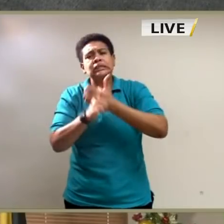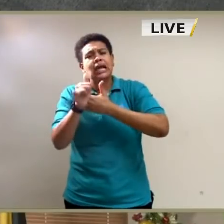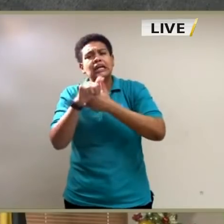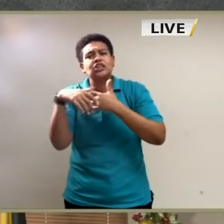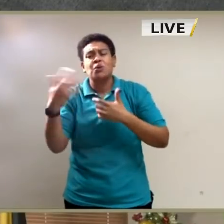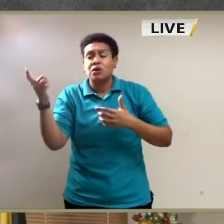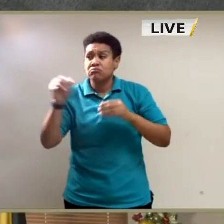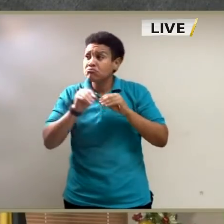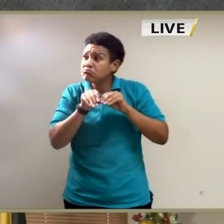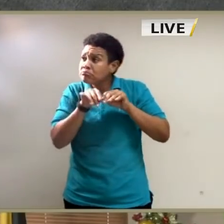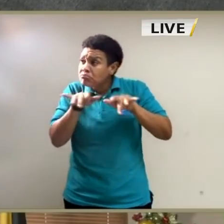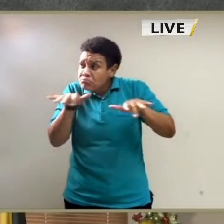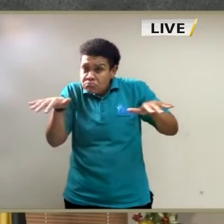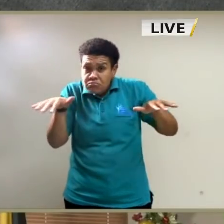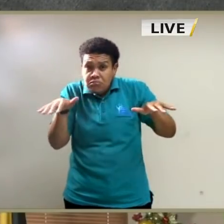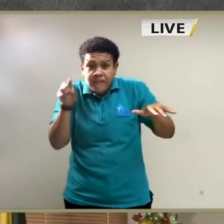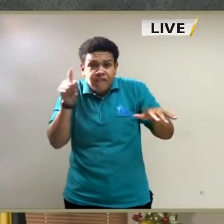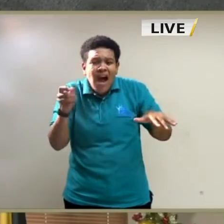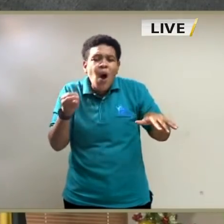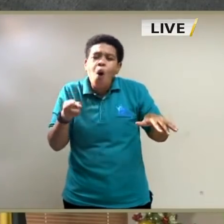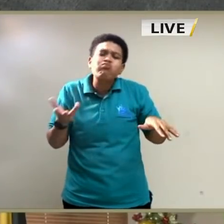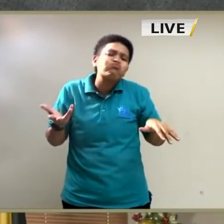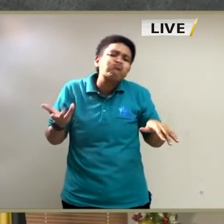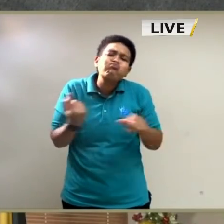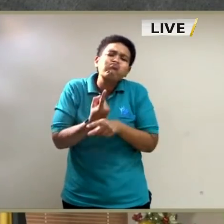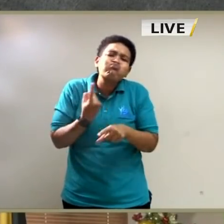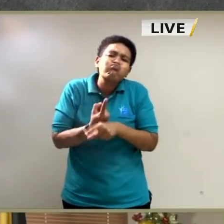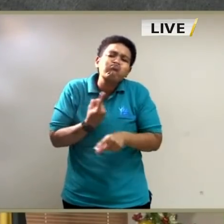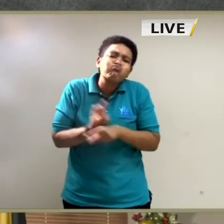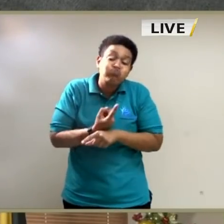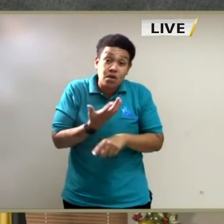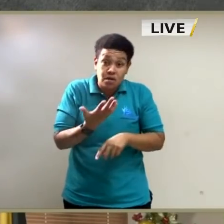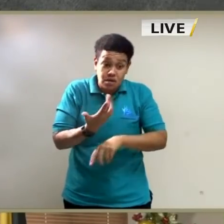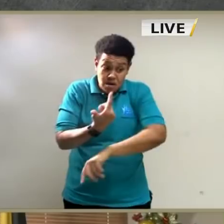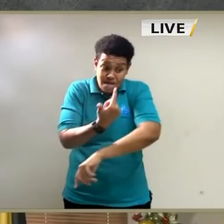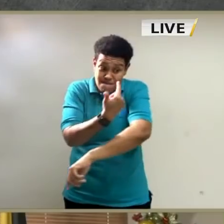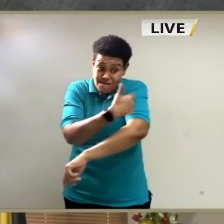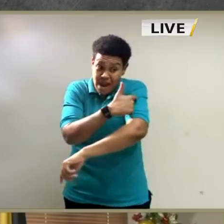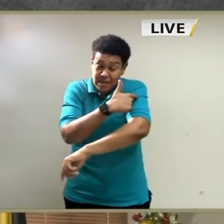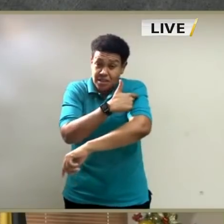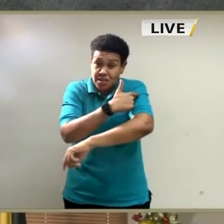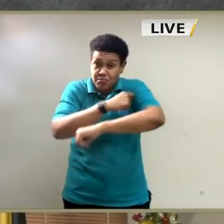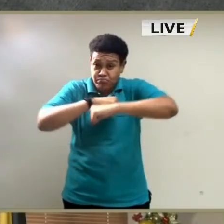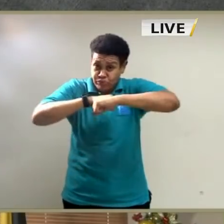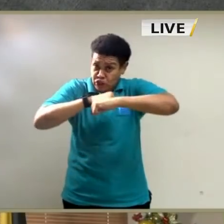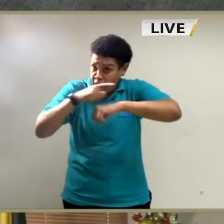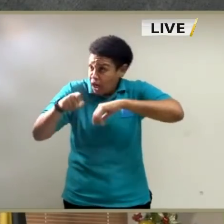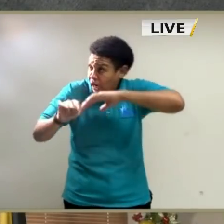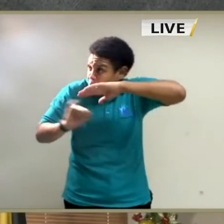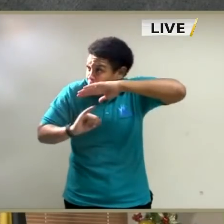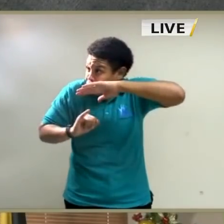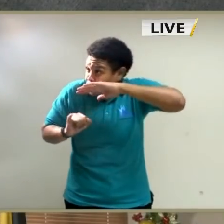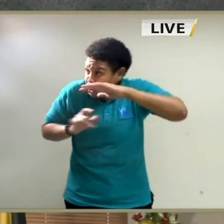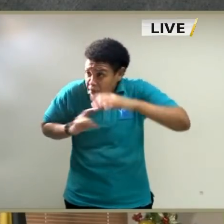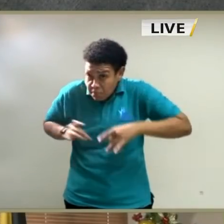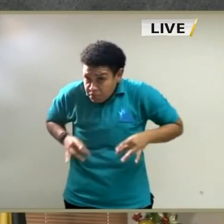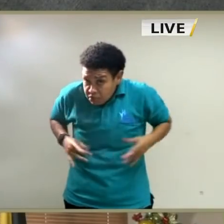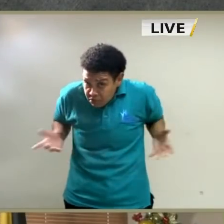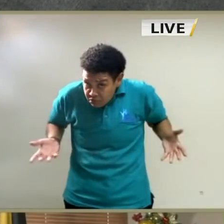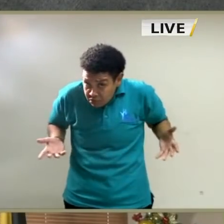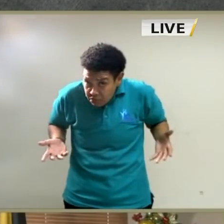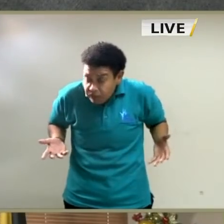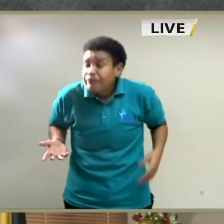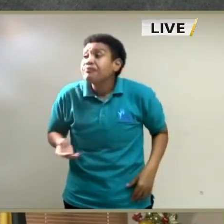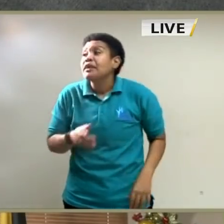variant is, how well vaccines and prior infection protect against infection, transmission,